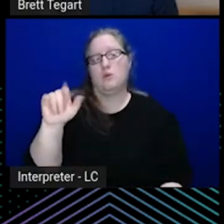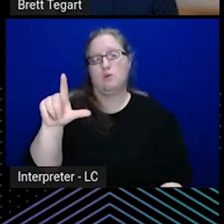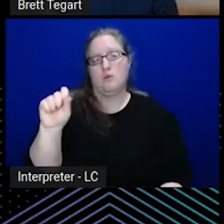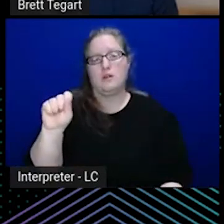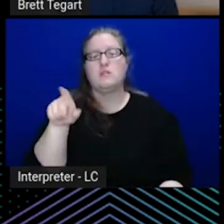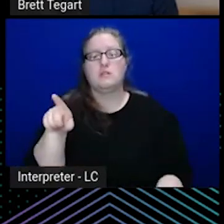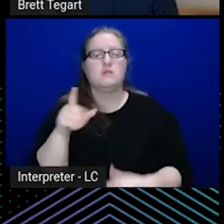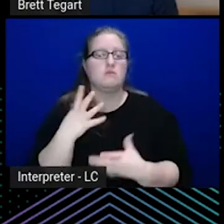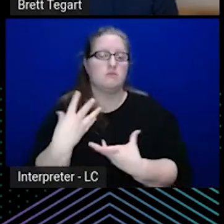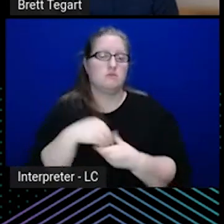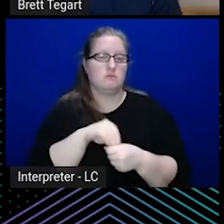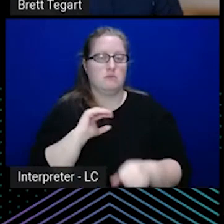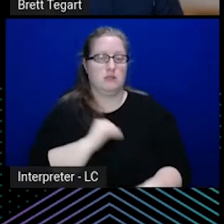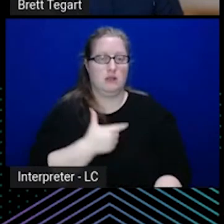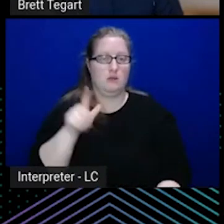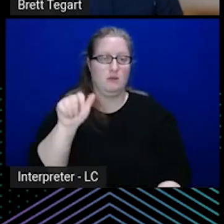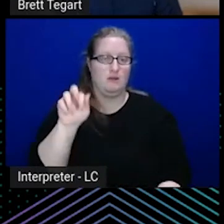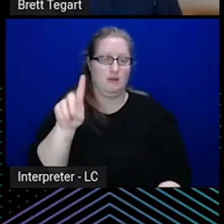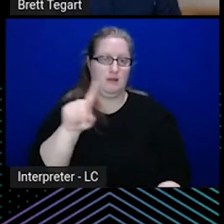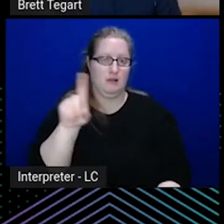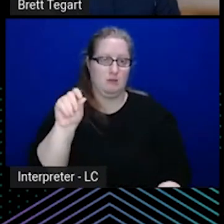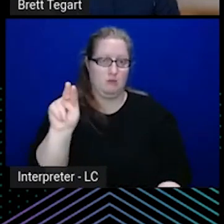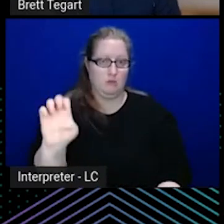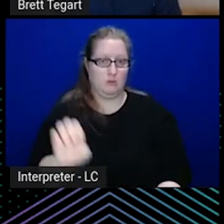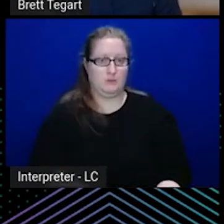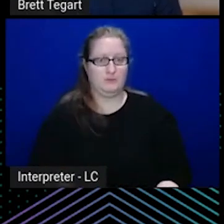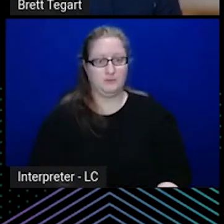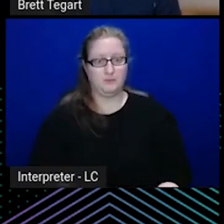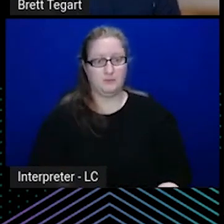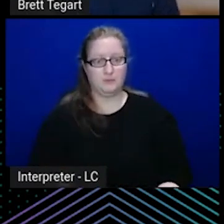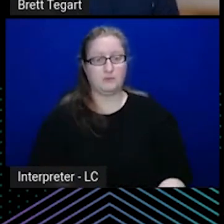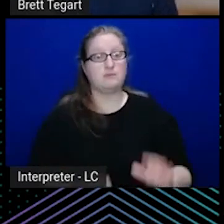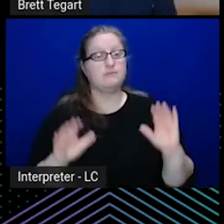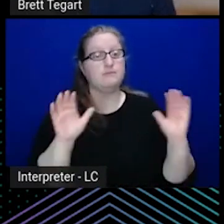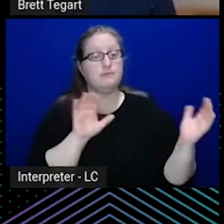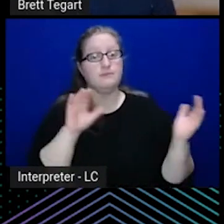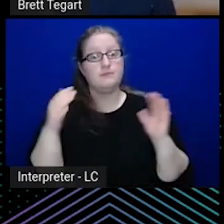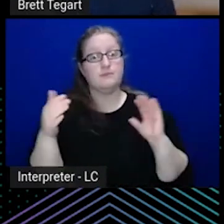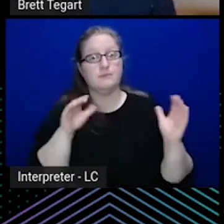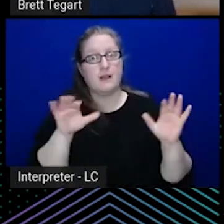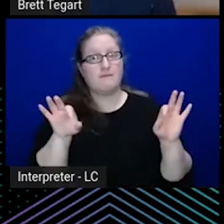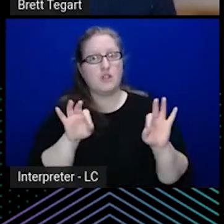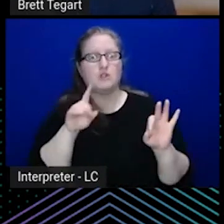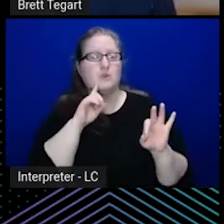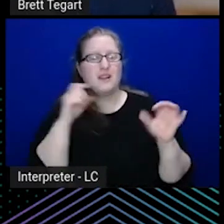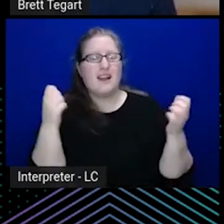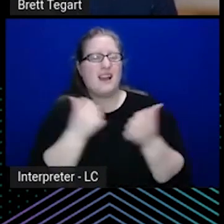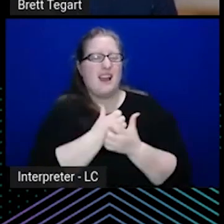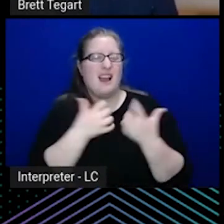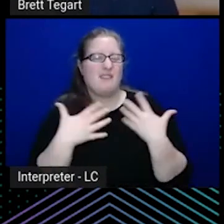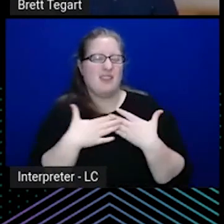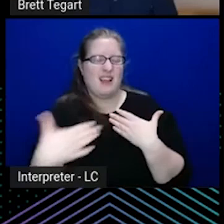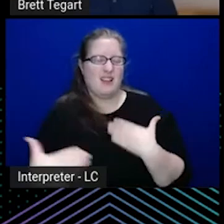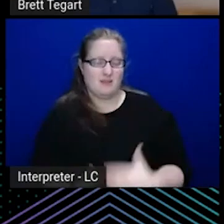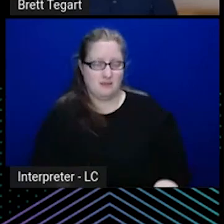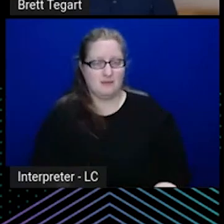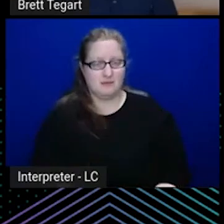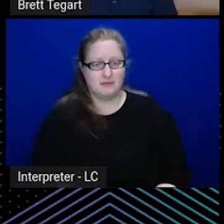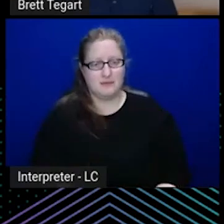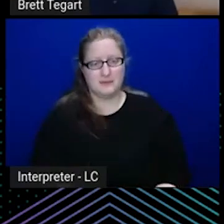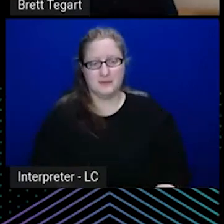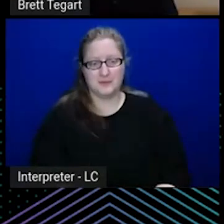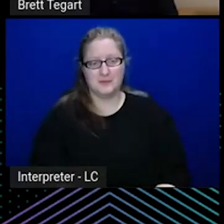well. And in comparison, what are furnishings? Everything else, right? Next slide,